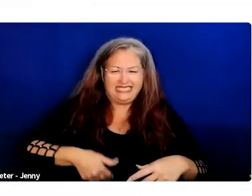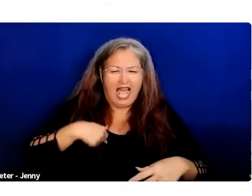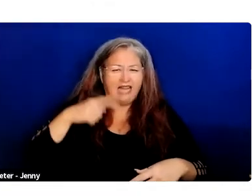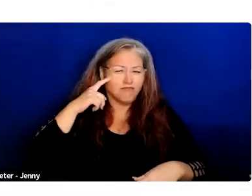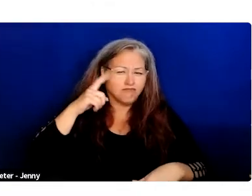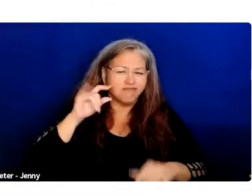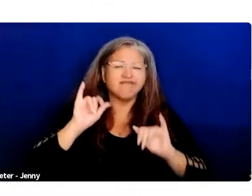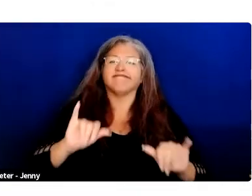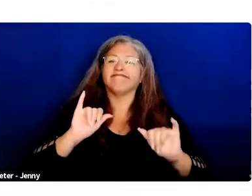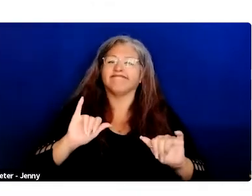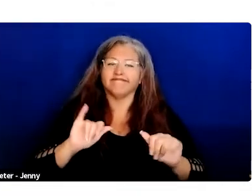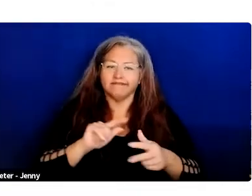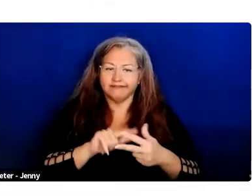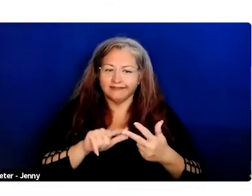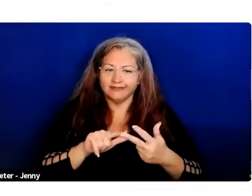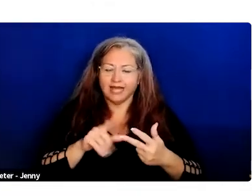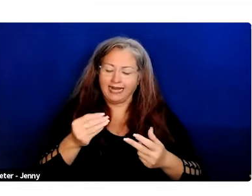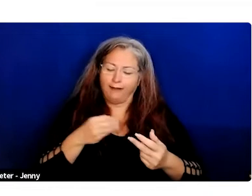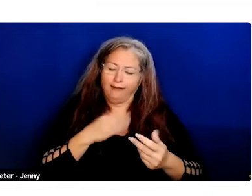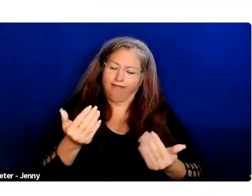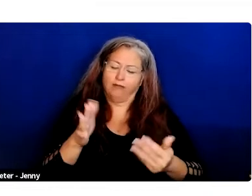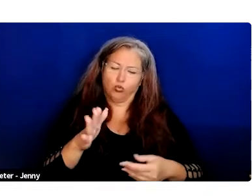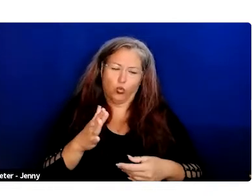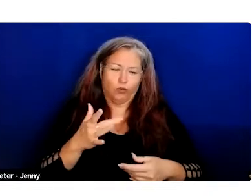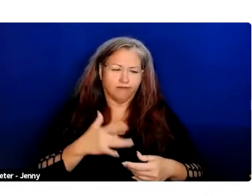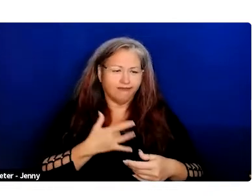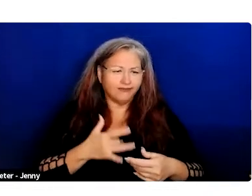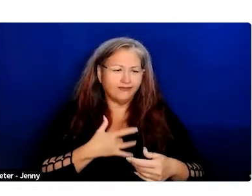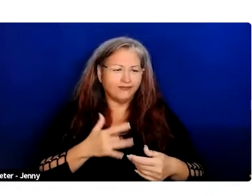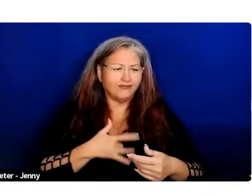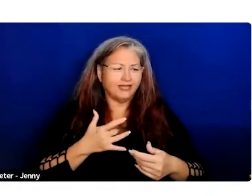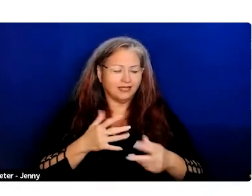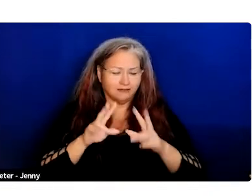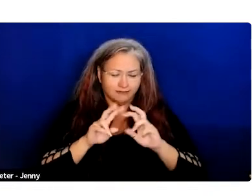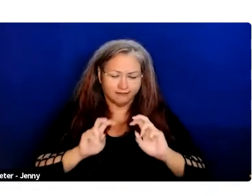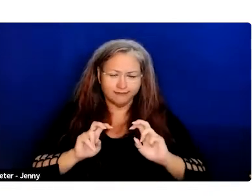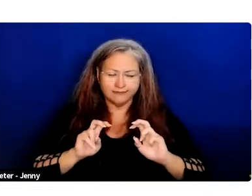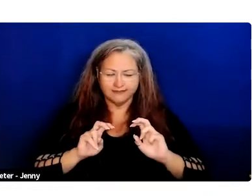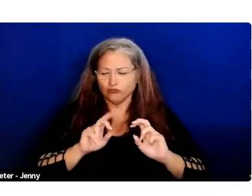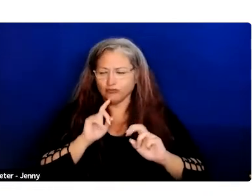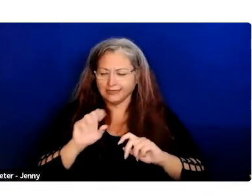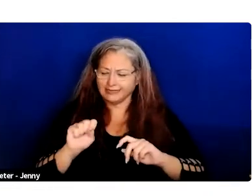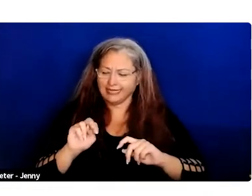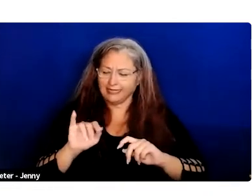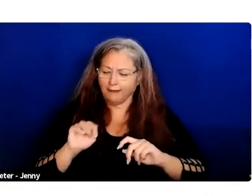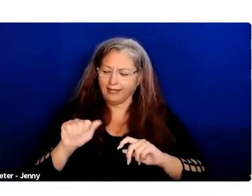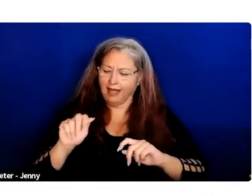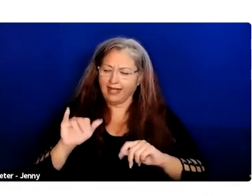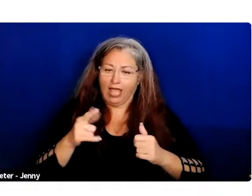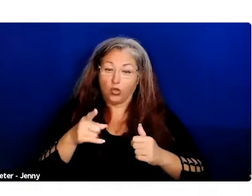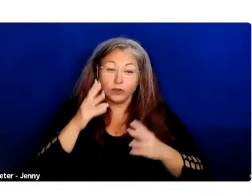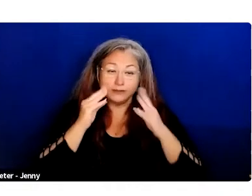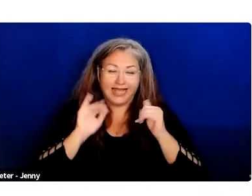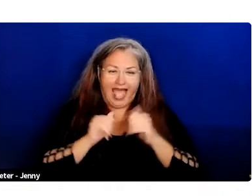and get some of that sentiment of sentiment analysis, essentially is what it is, of what you're experiencing right